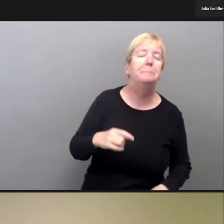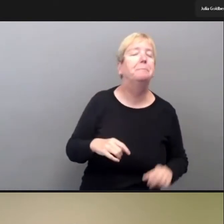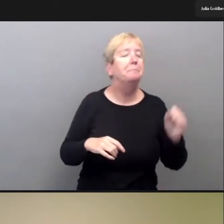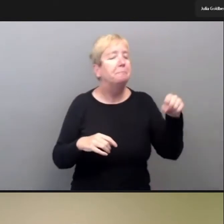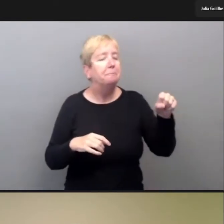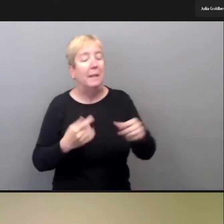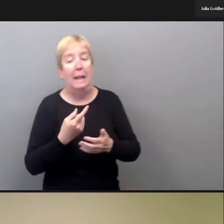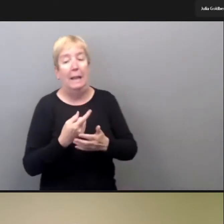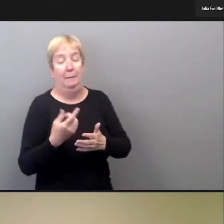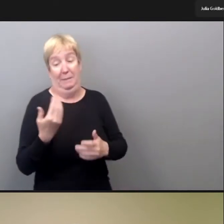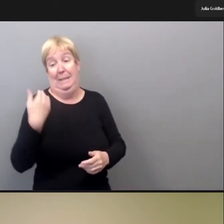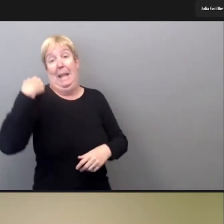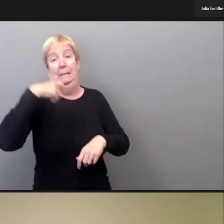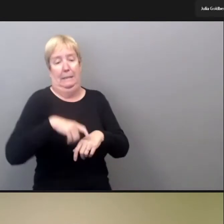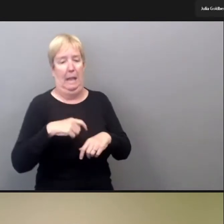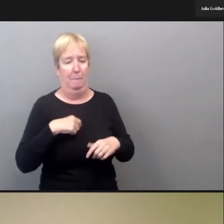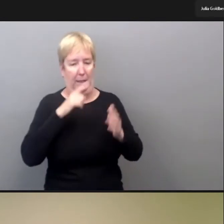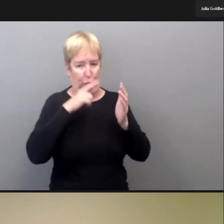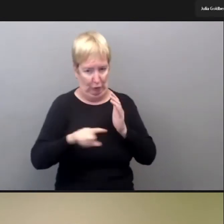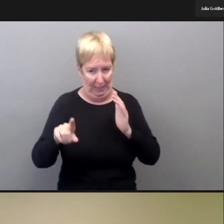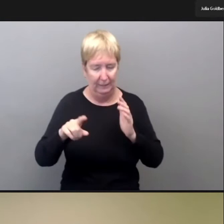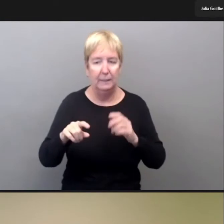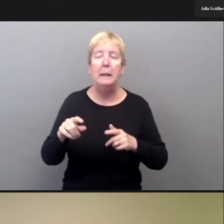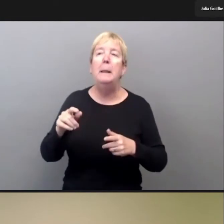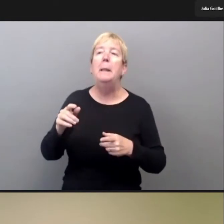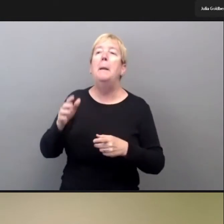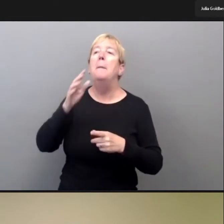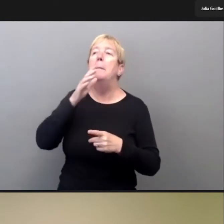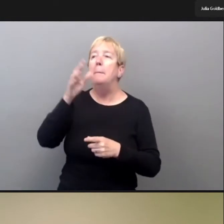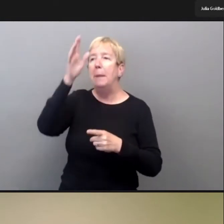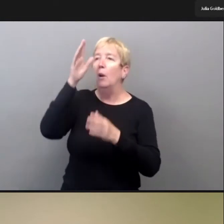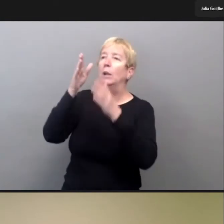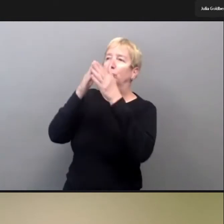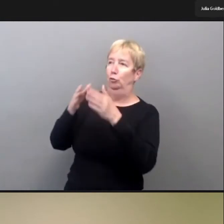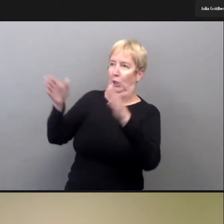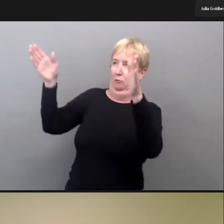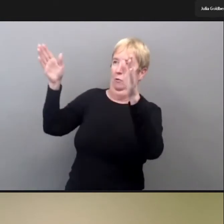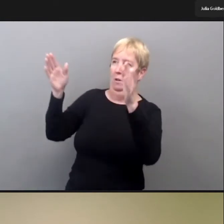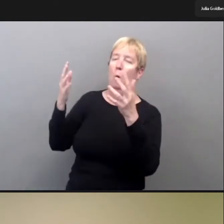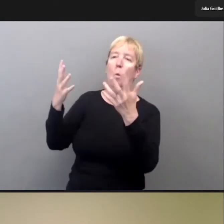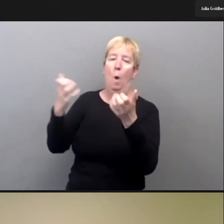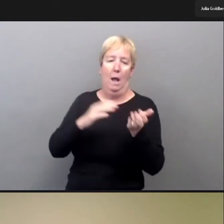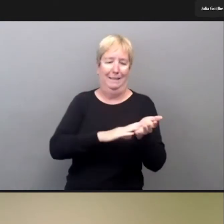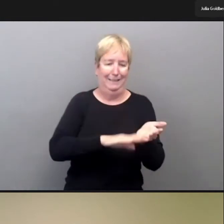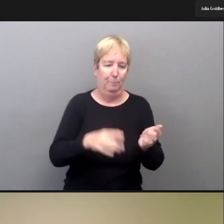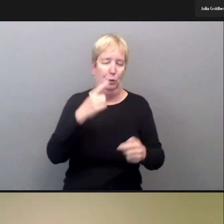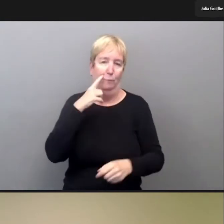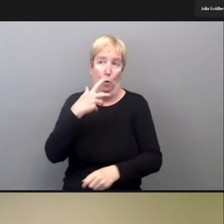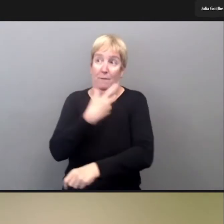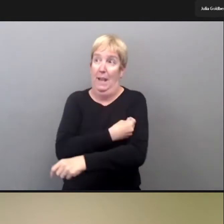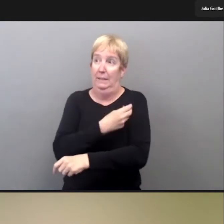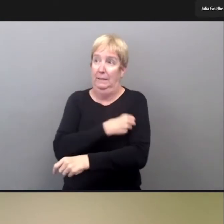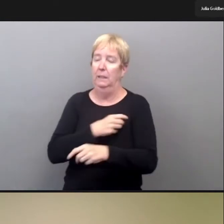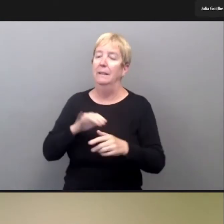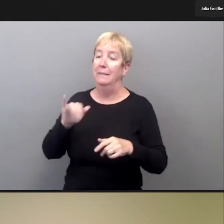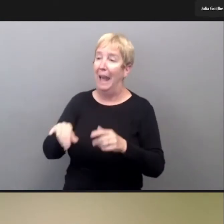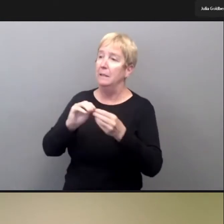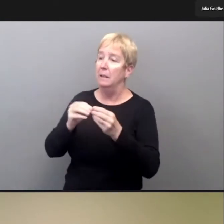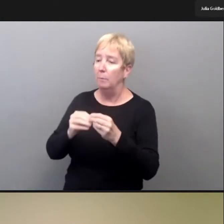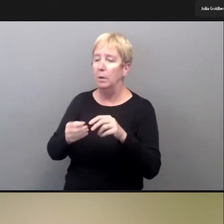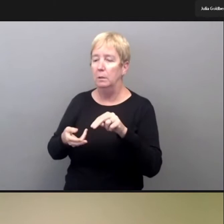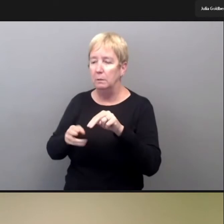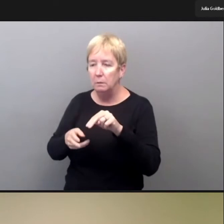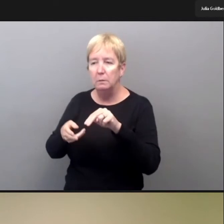of parents that have been requesting exemption for school vaccinations had been on the rise. And I was curious if you